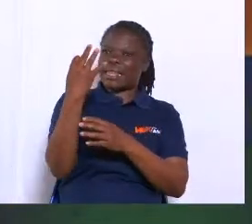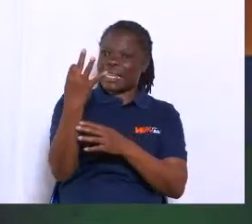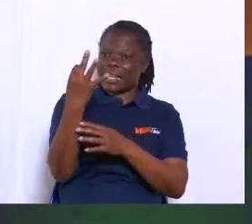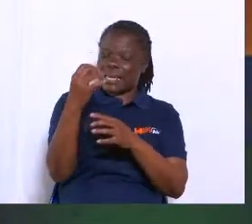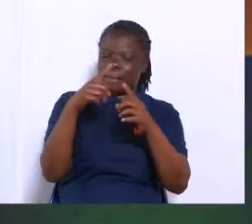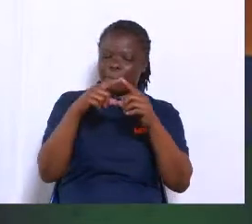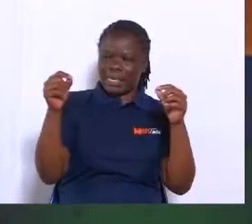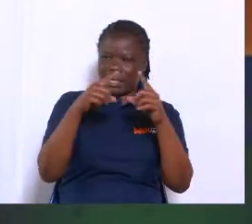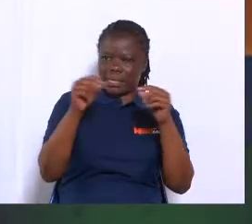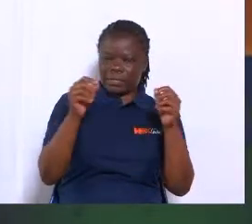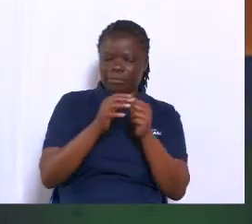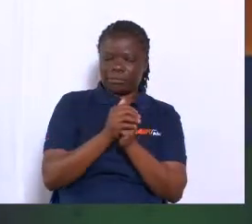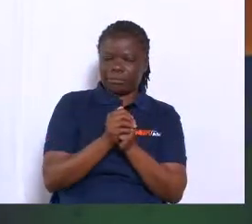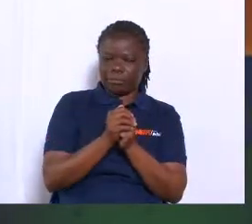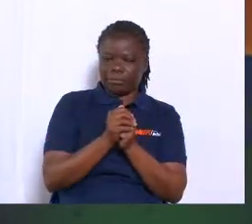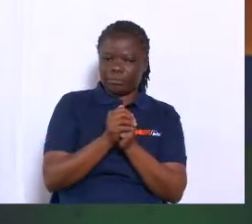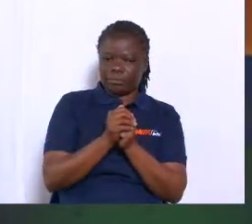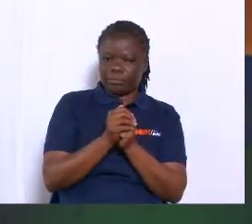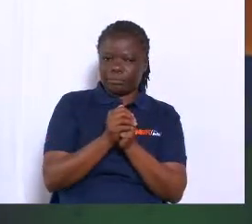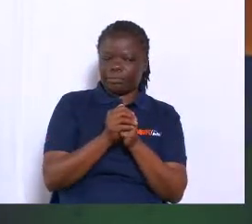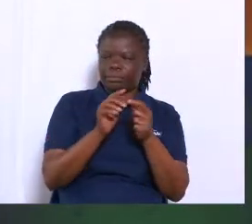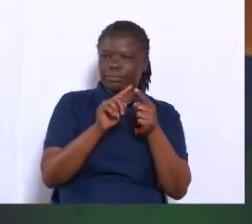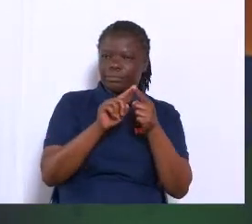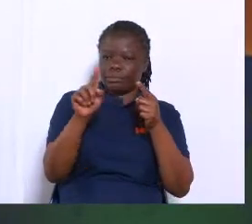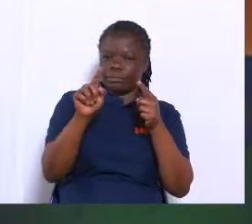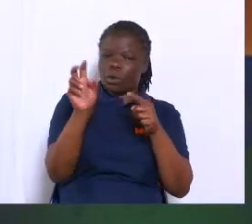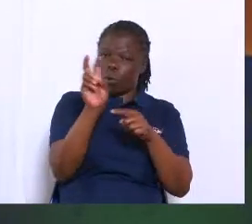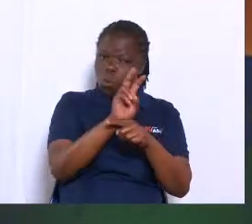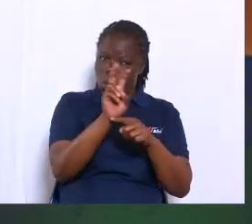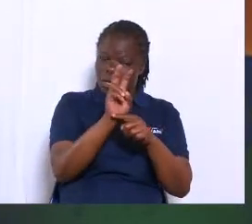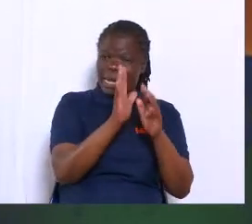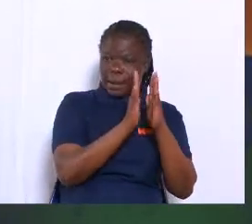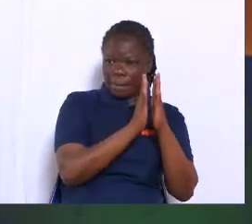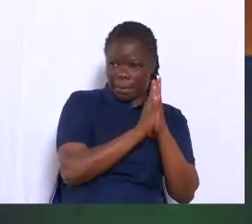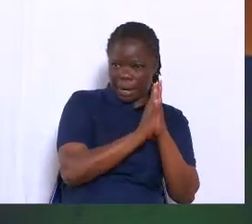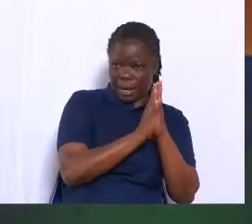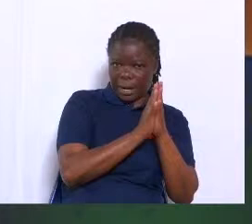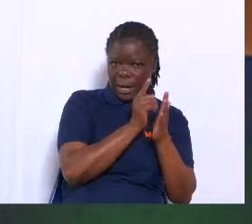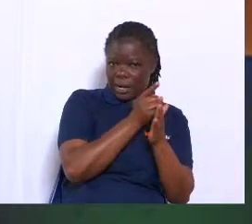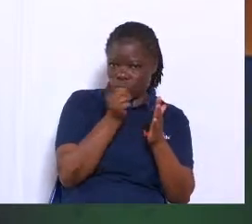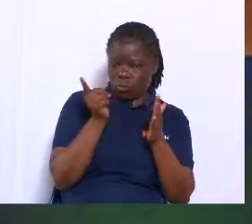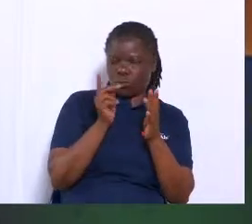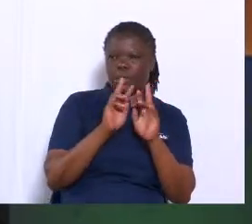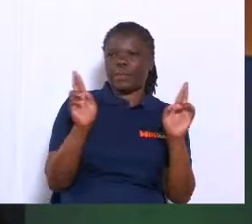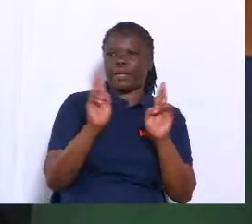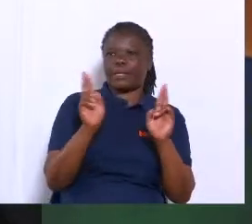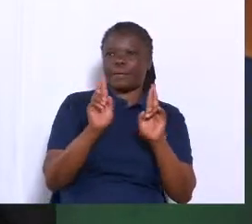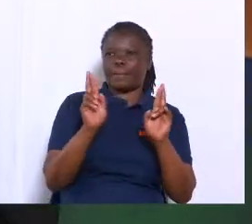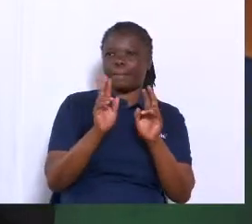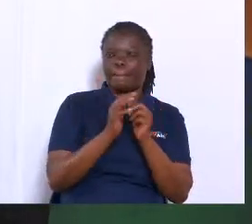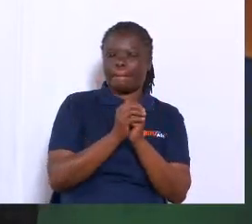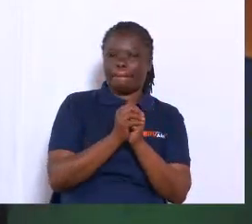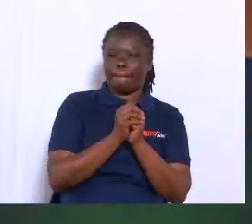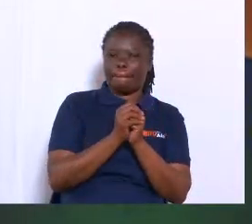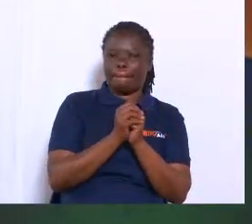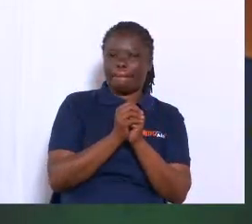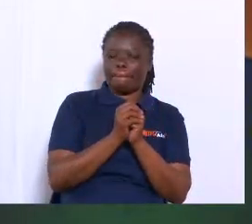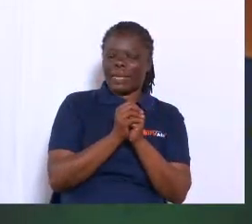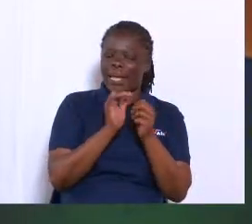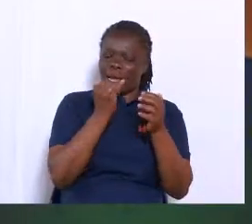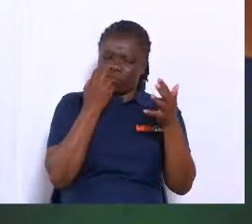take heed, watch and pray, and be ready. Let's study each of